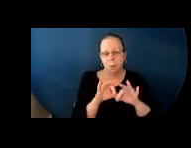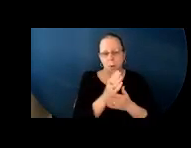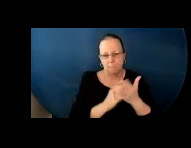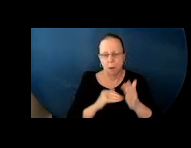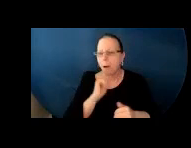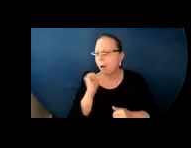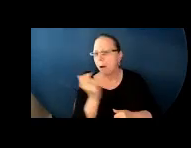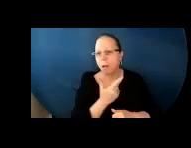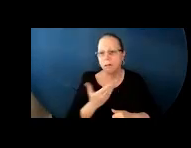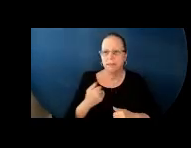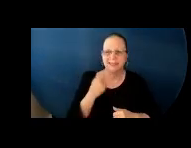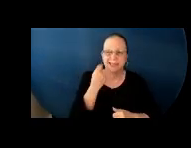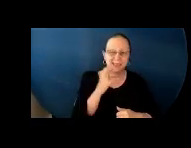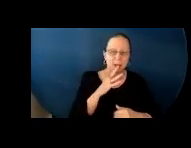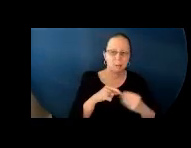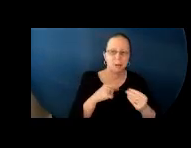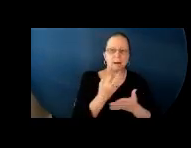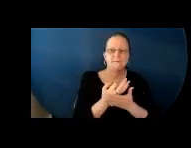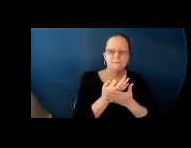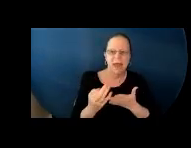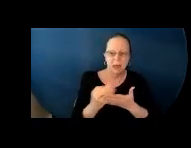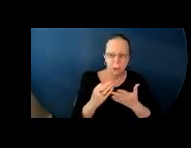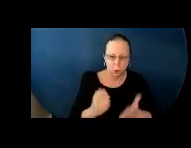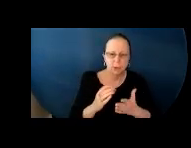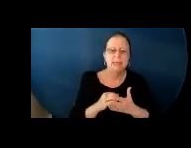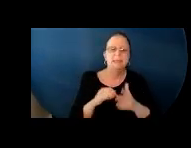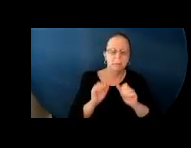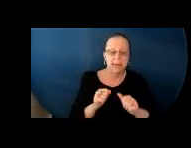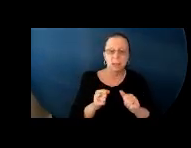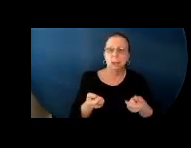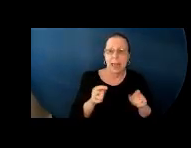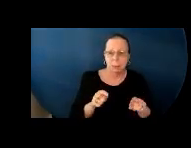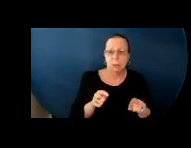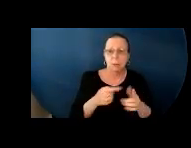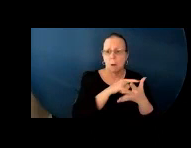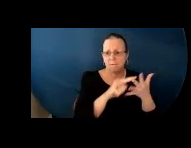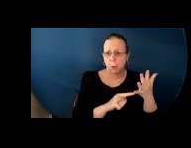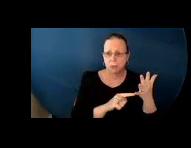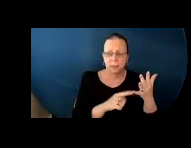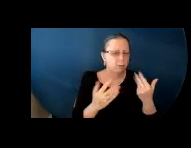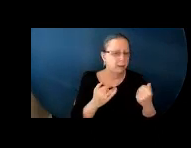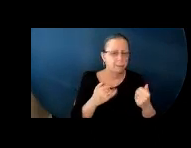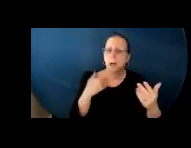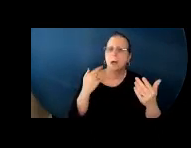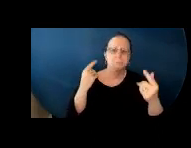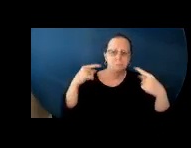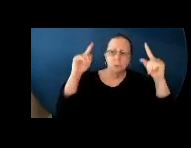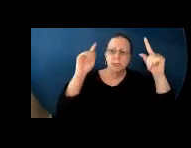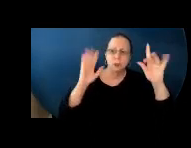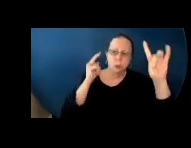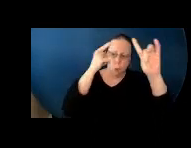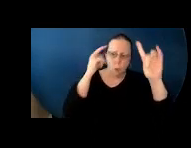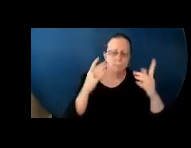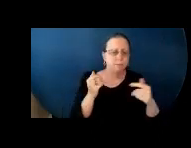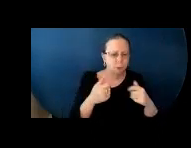things I just talked about, failure is a potential outcome of those things, right? You might not reach your goal. You might try to solve a